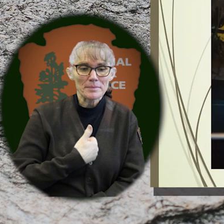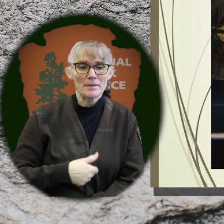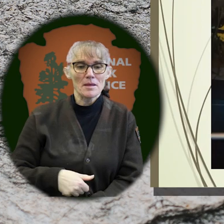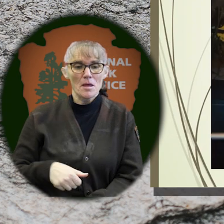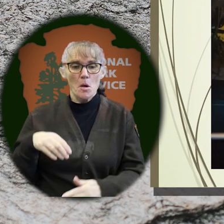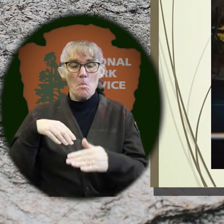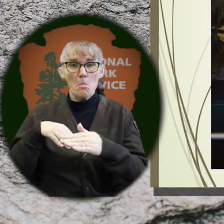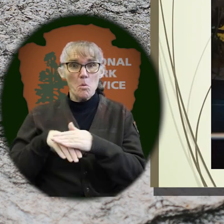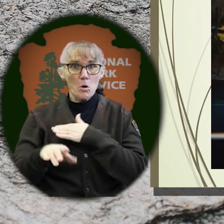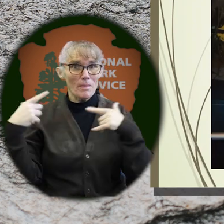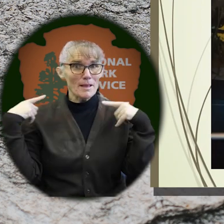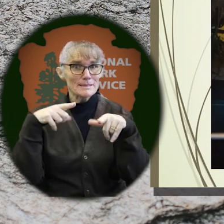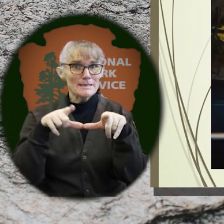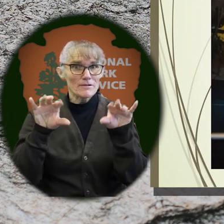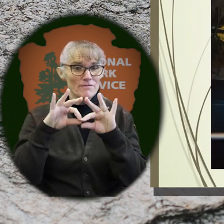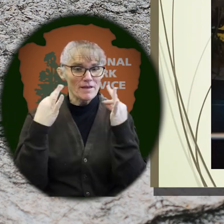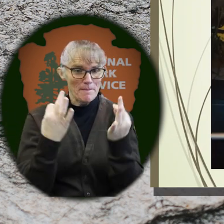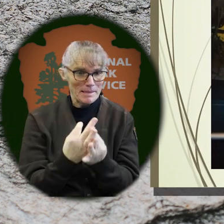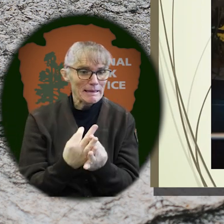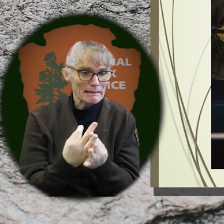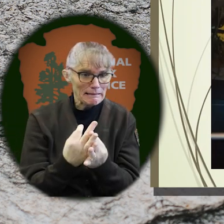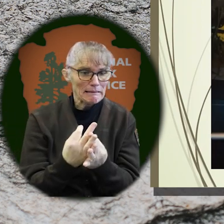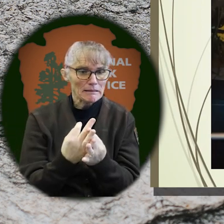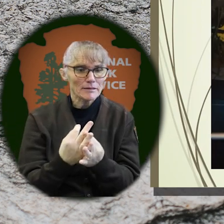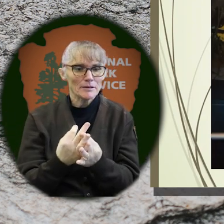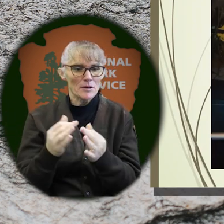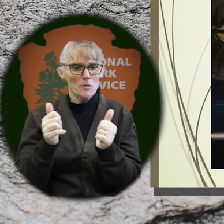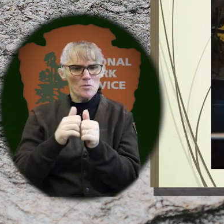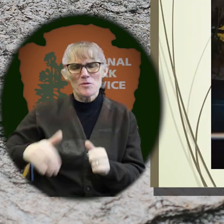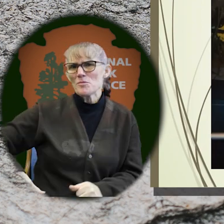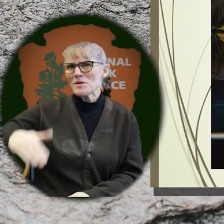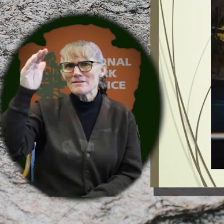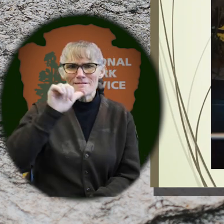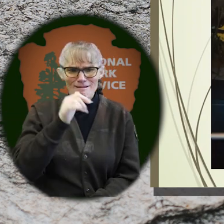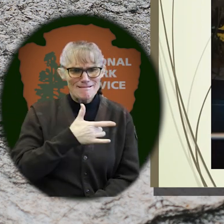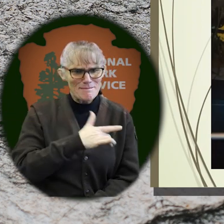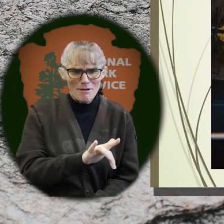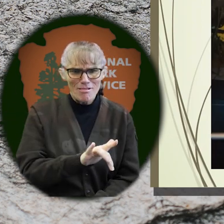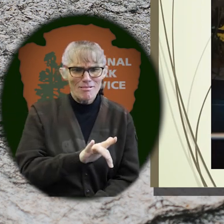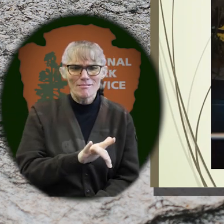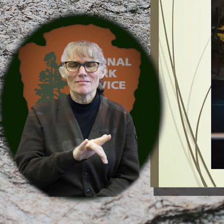I was born into a Latino family with unconventional upbringing.